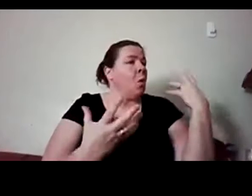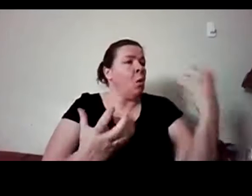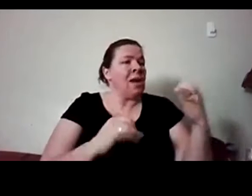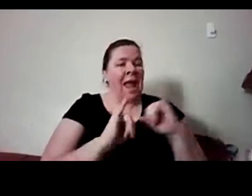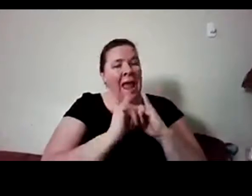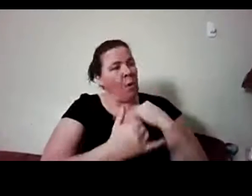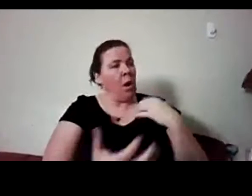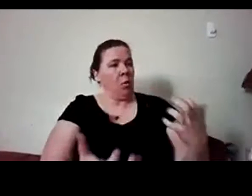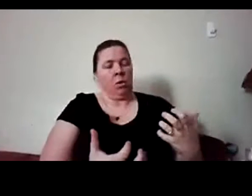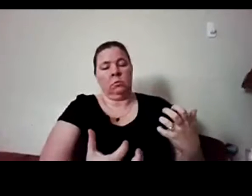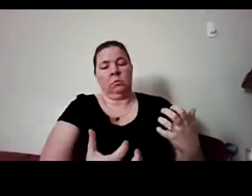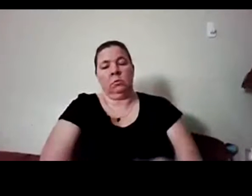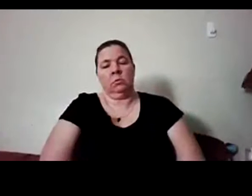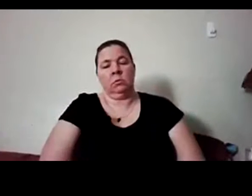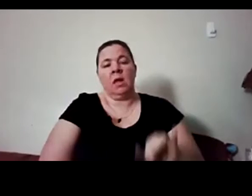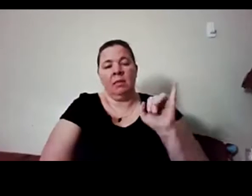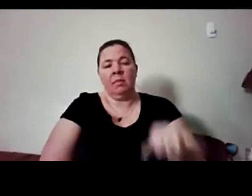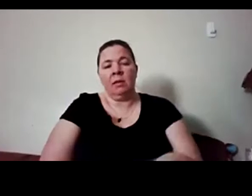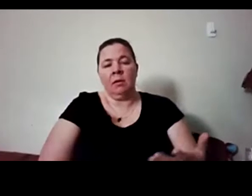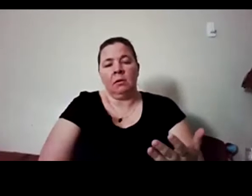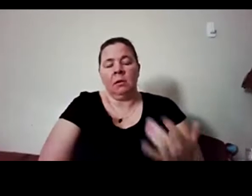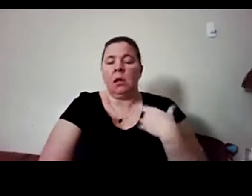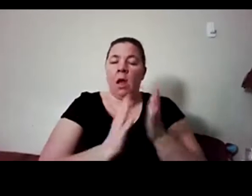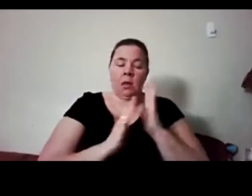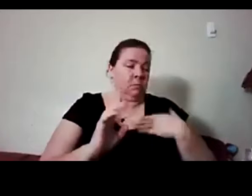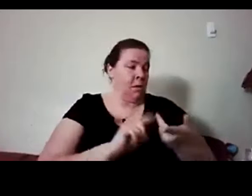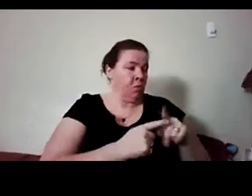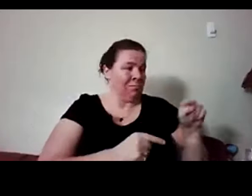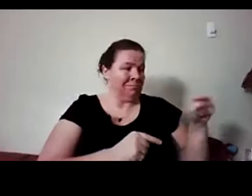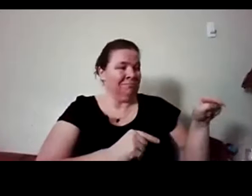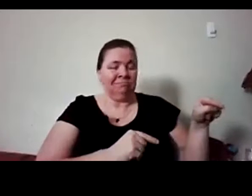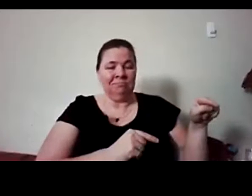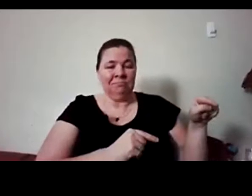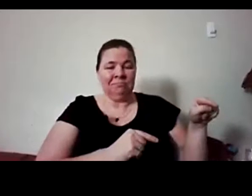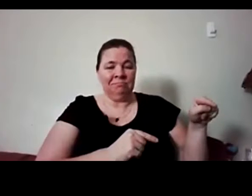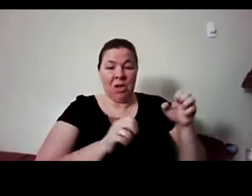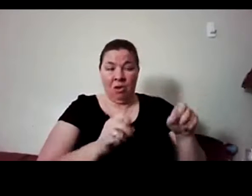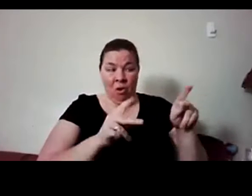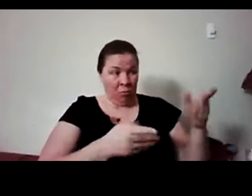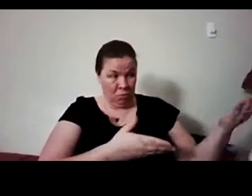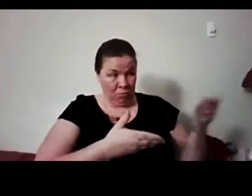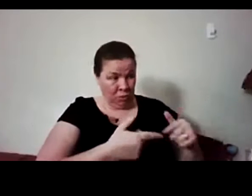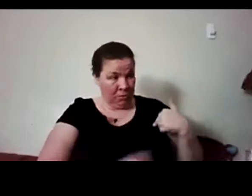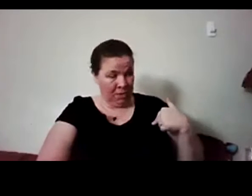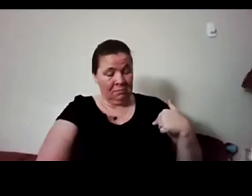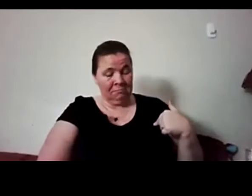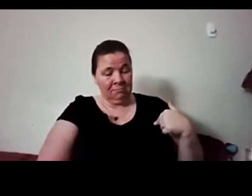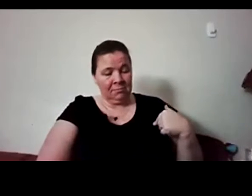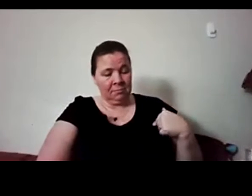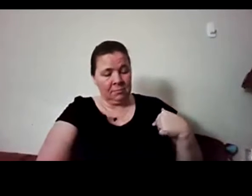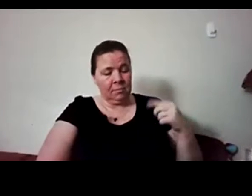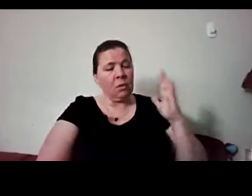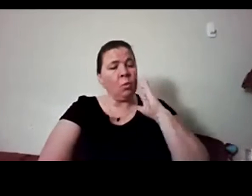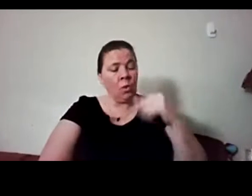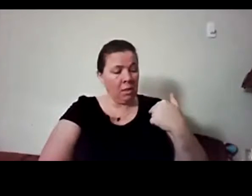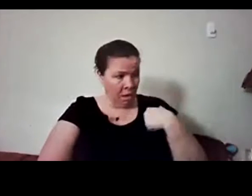want. Okay? So I asked my friend, this opportunity that you're bringing to me, will I